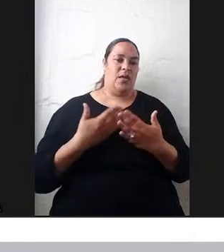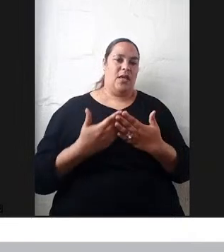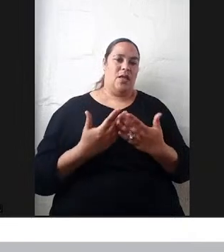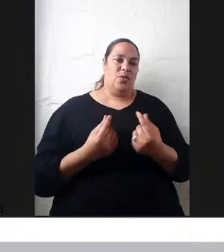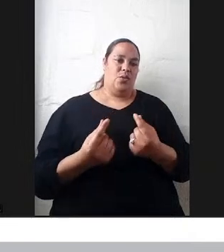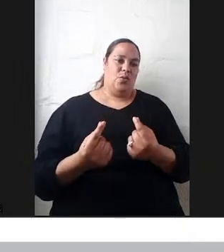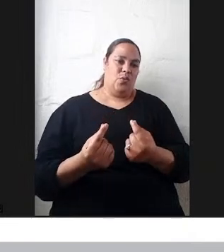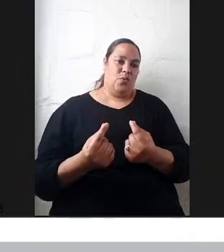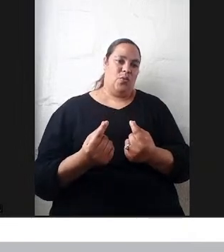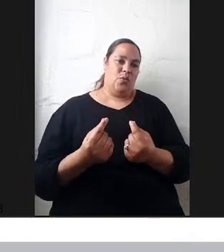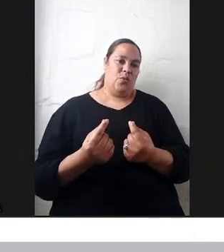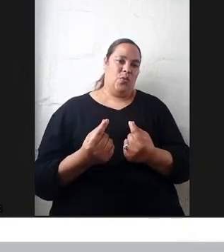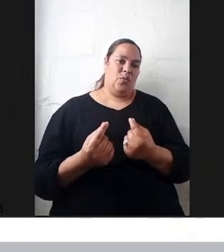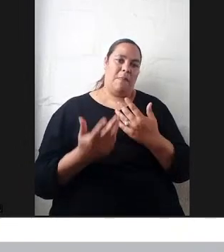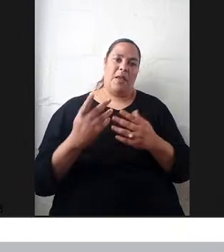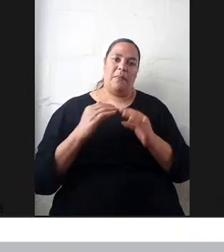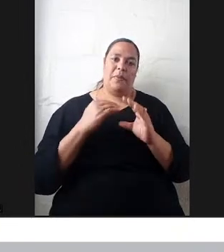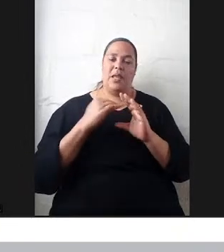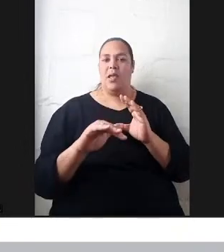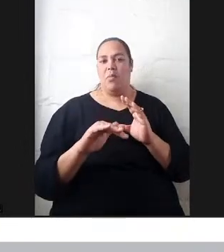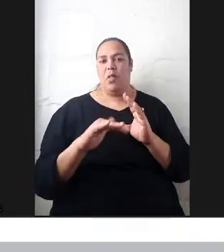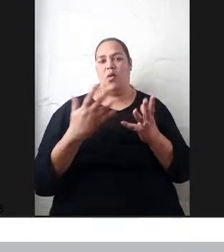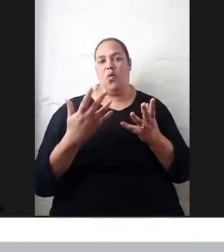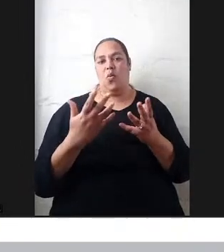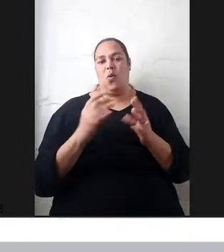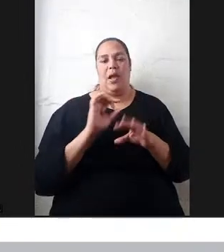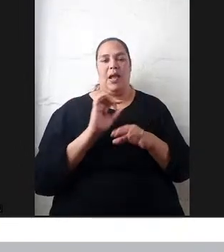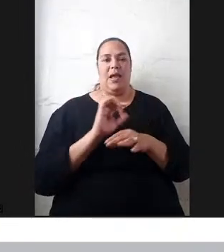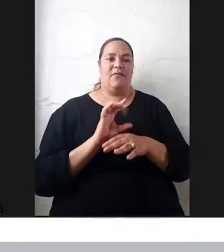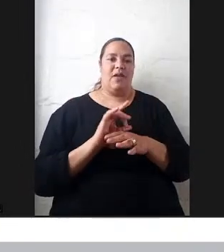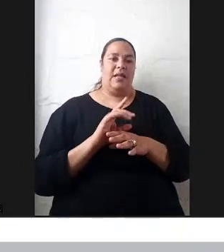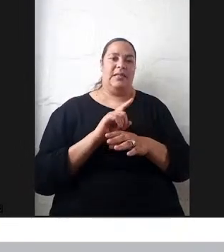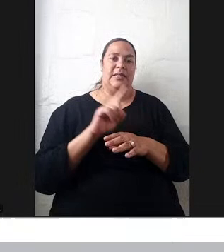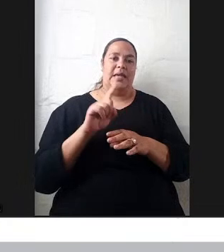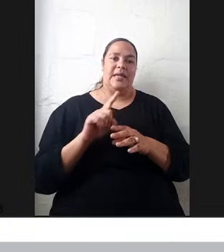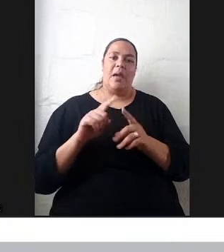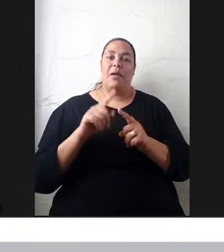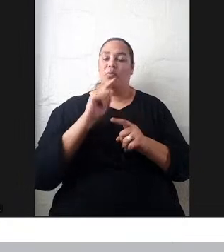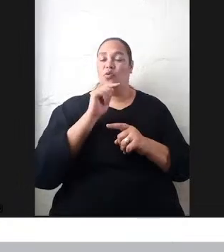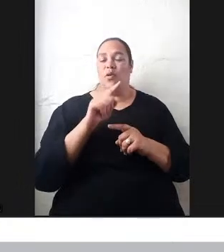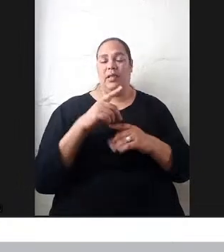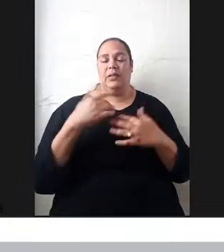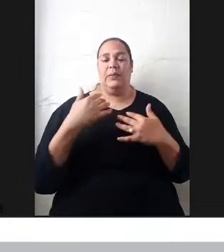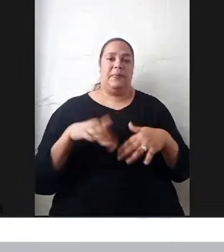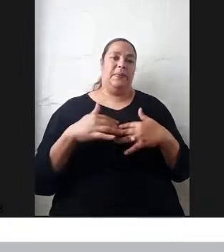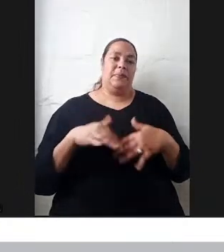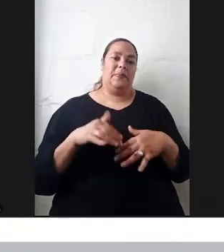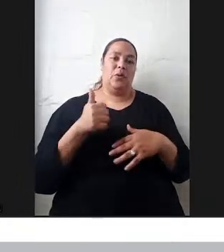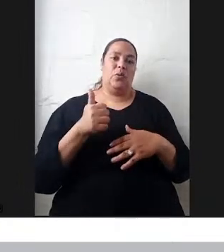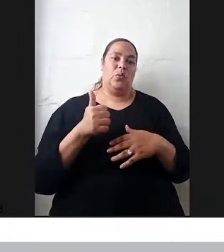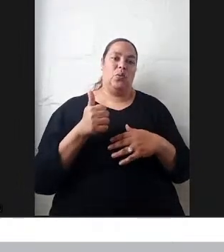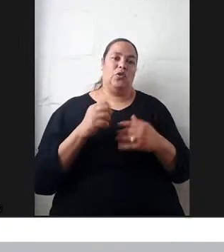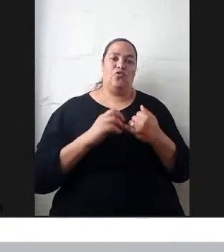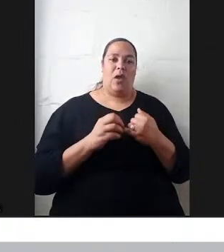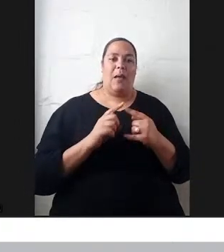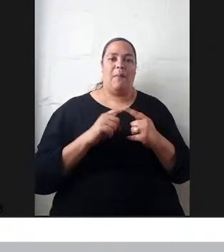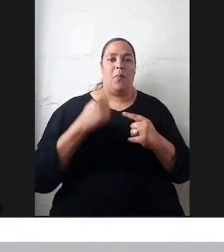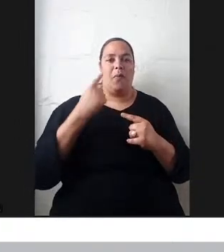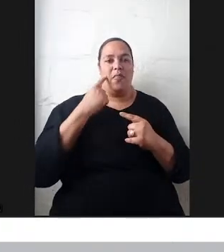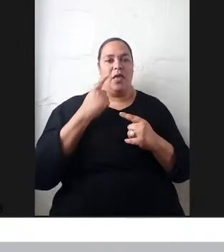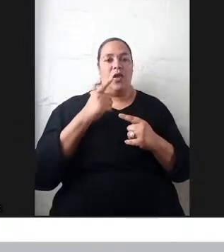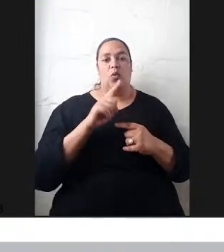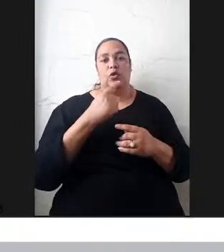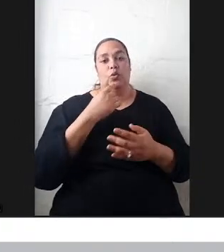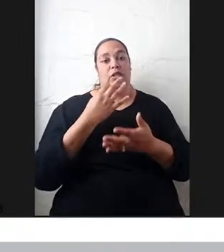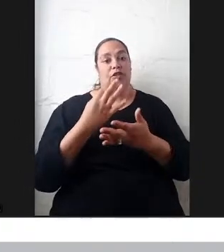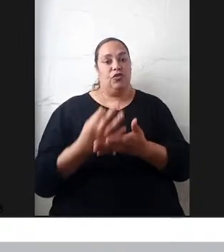possibly sending an email or via Zahida. But I think that's a really, really good shout. And I do think, like you suggested,